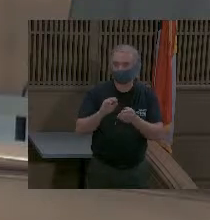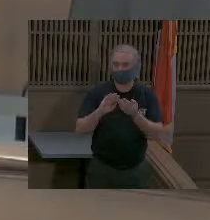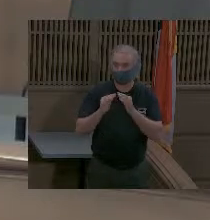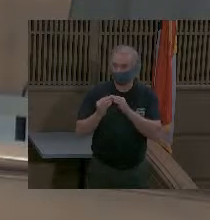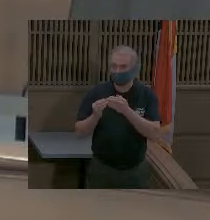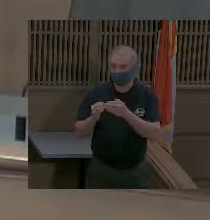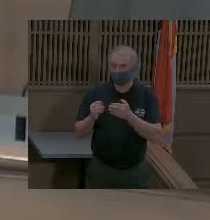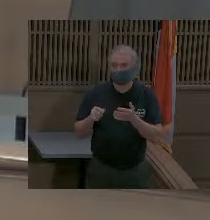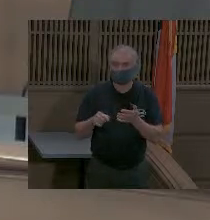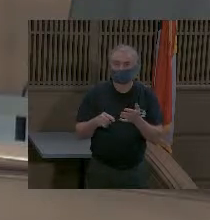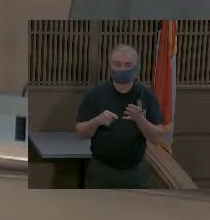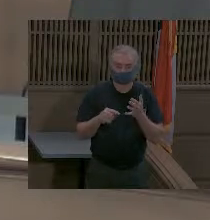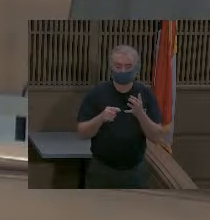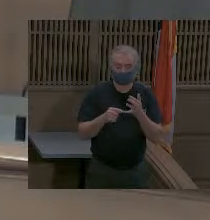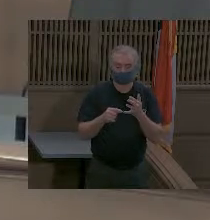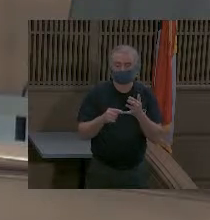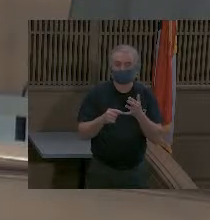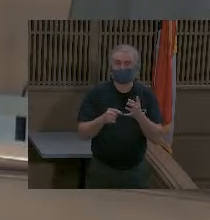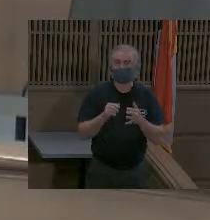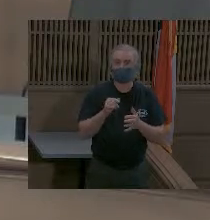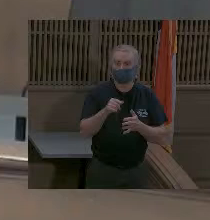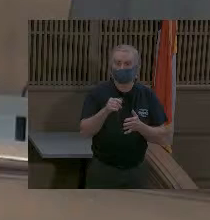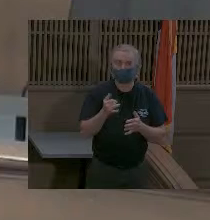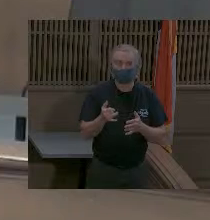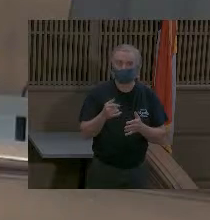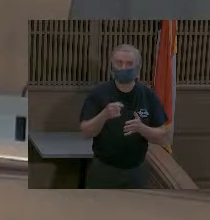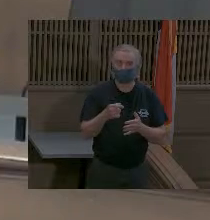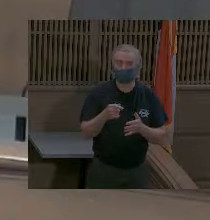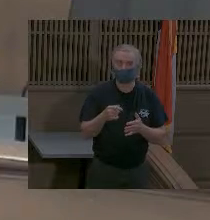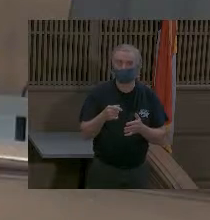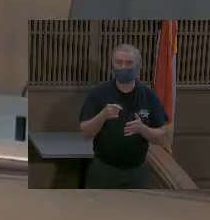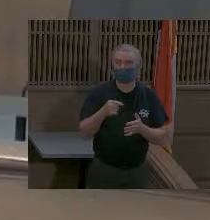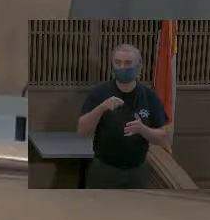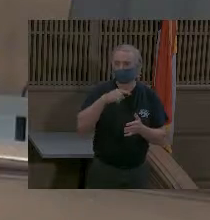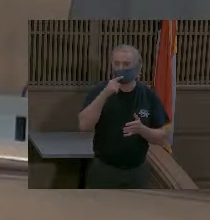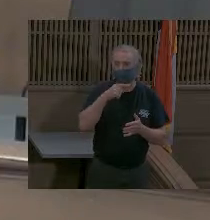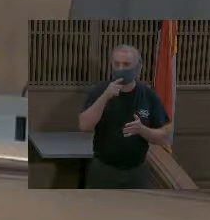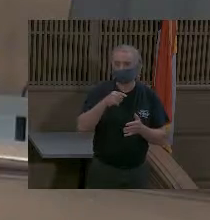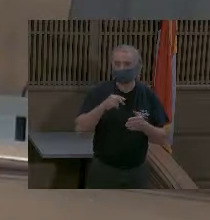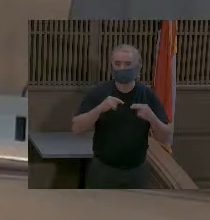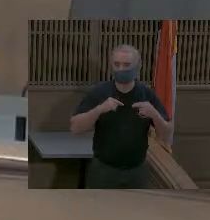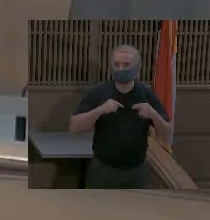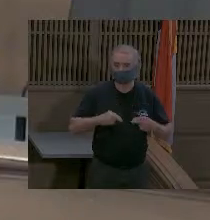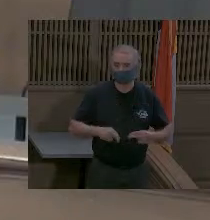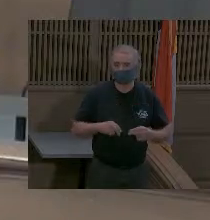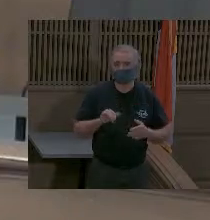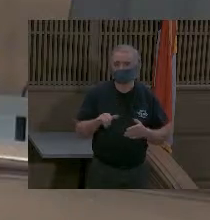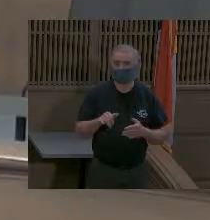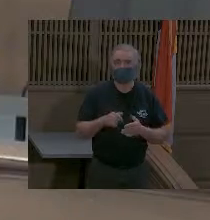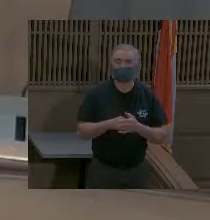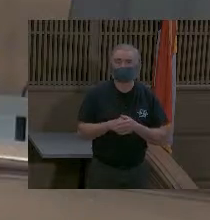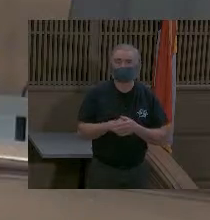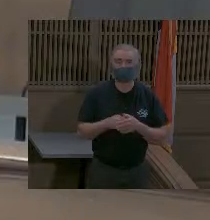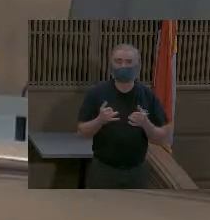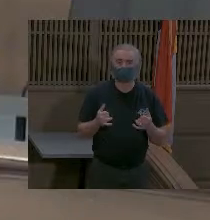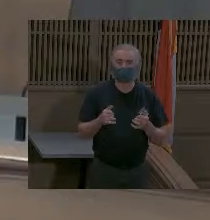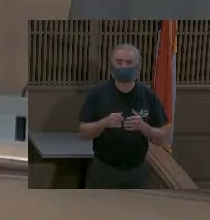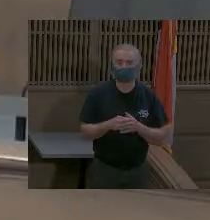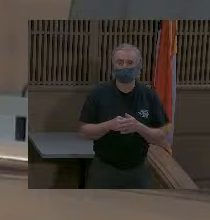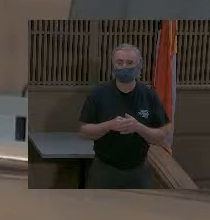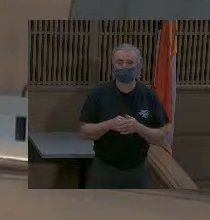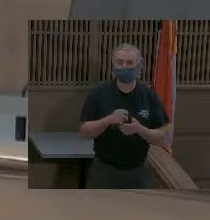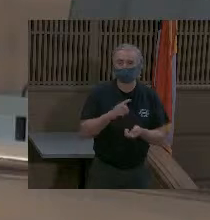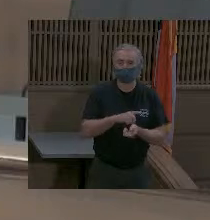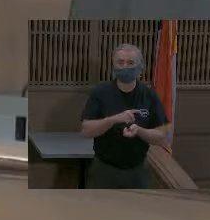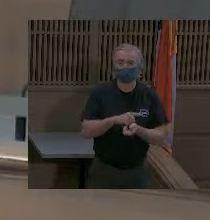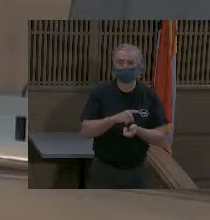Phoebe Putney Memorial Hospital will appreciate that. And another great partner of ours is Public Health. And now we'll receive our report from Dr.